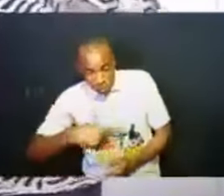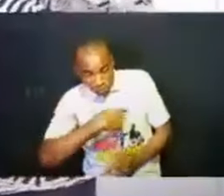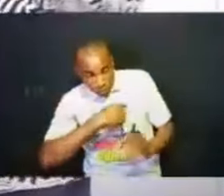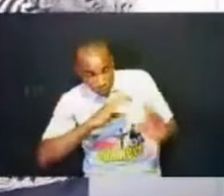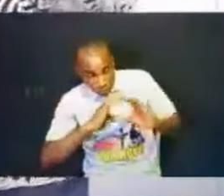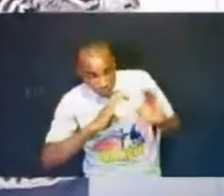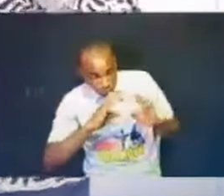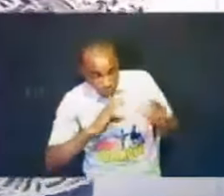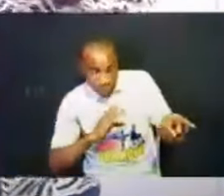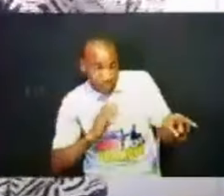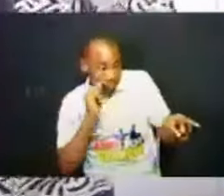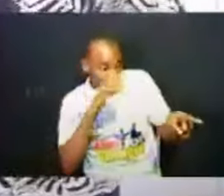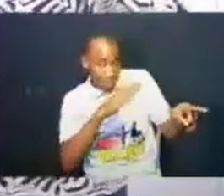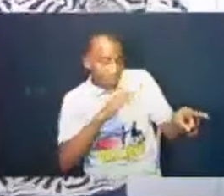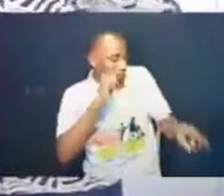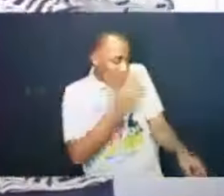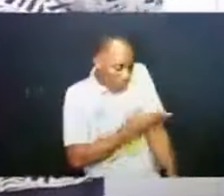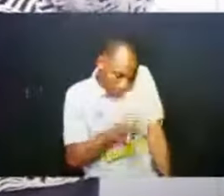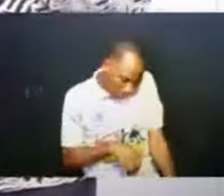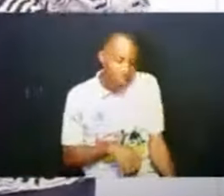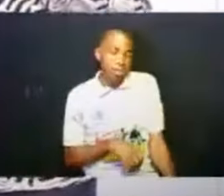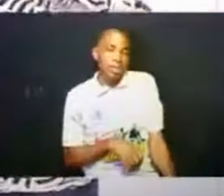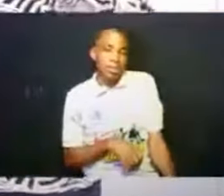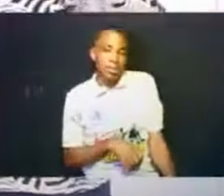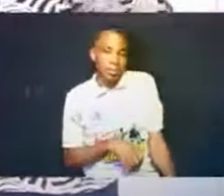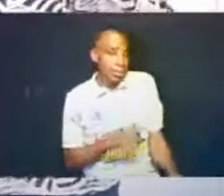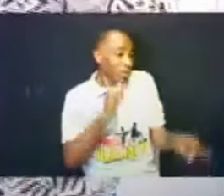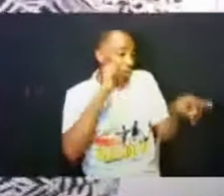That is the daughter. If this is the child,